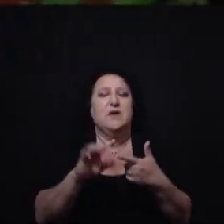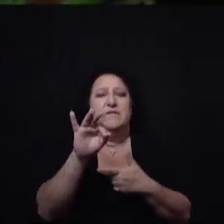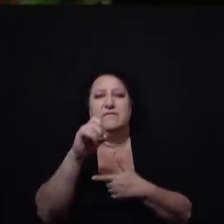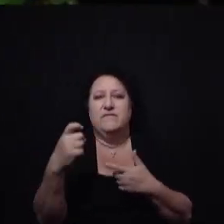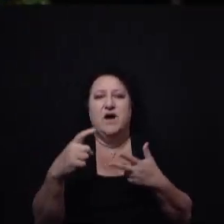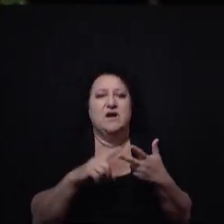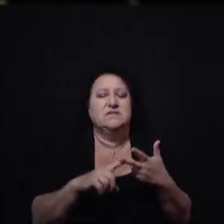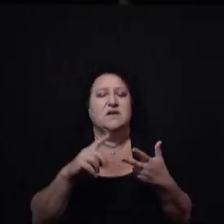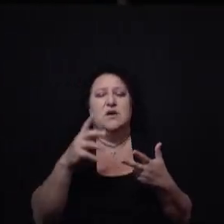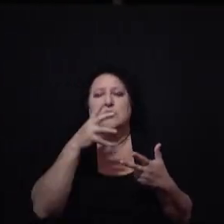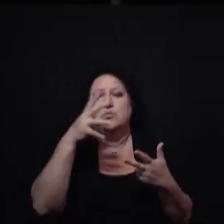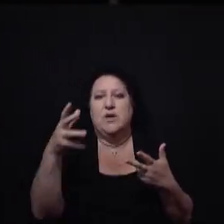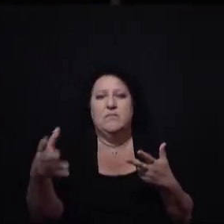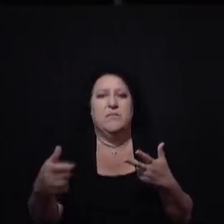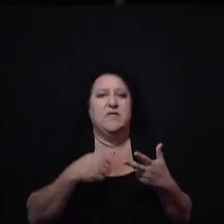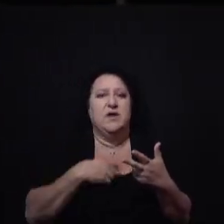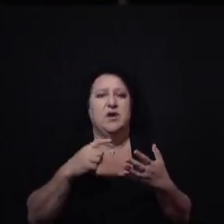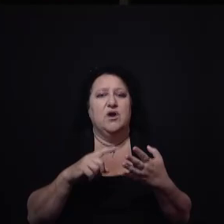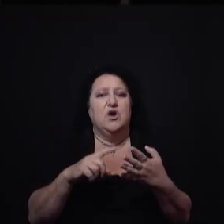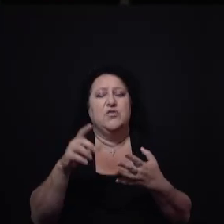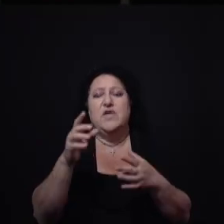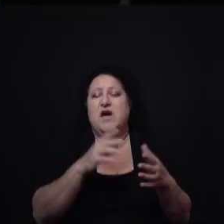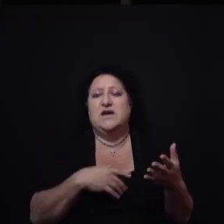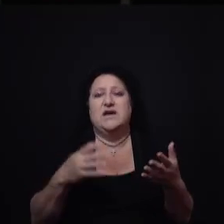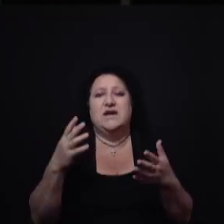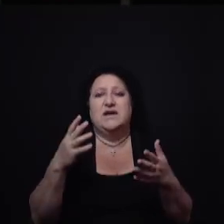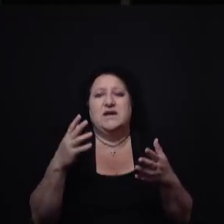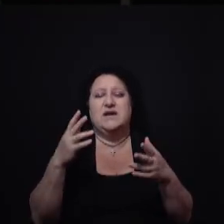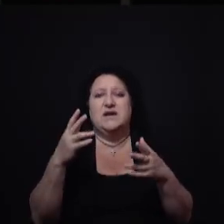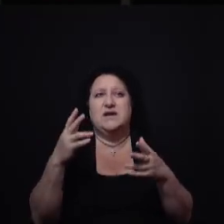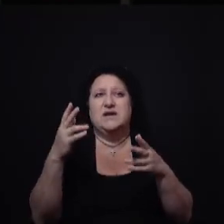who's a conspiracy theorist par excellence. Don't.